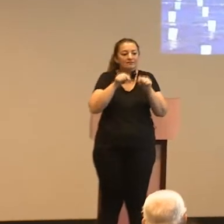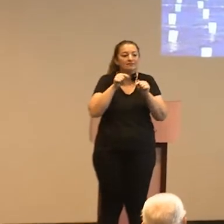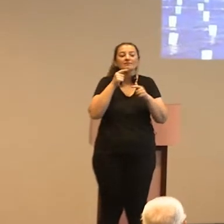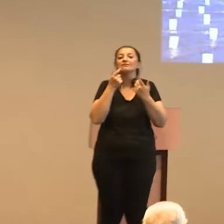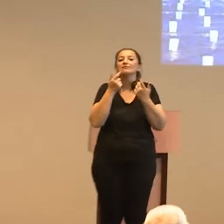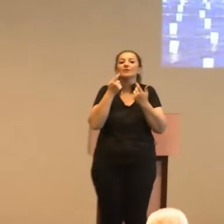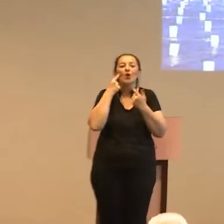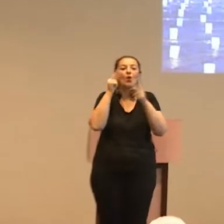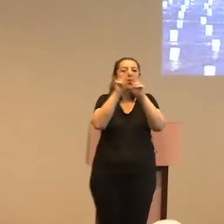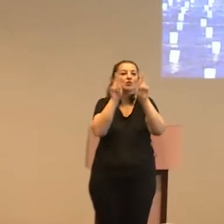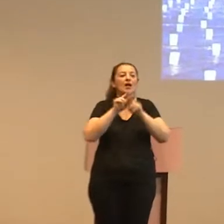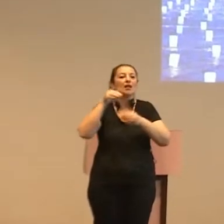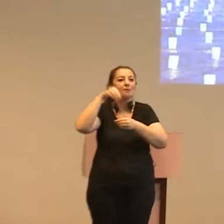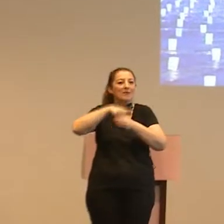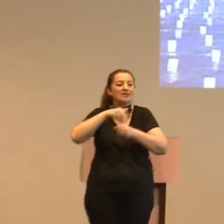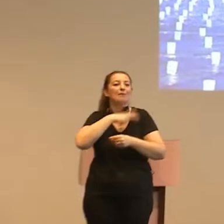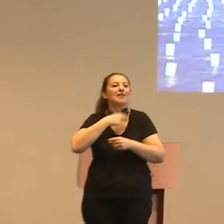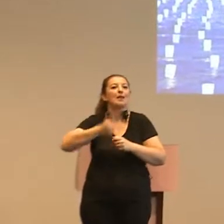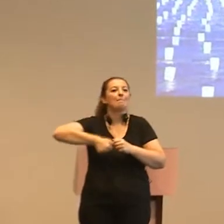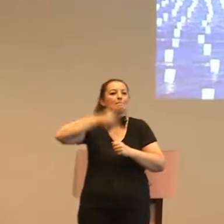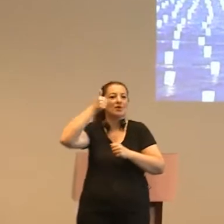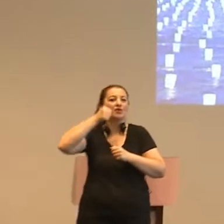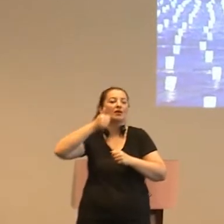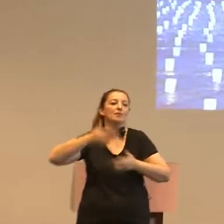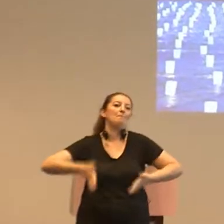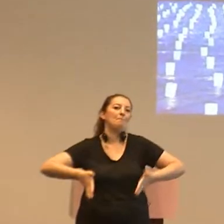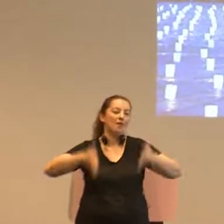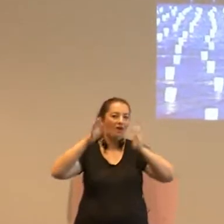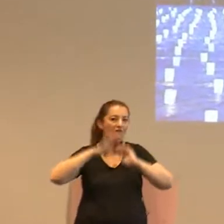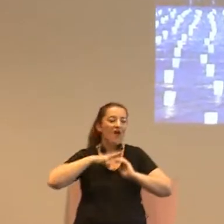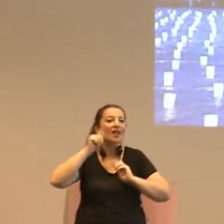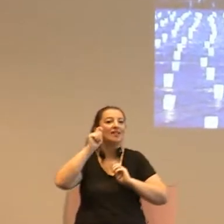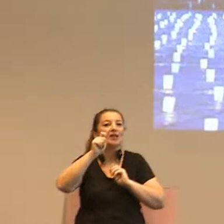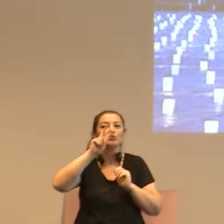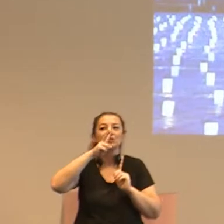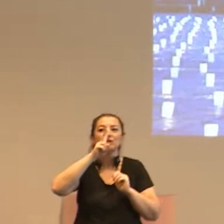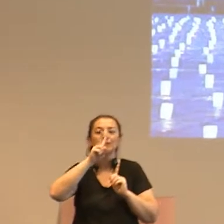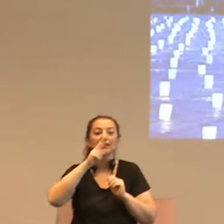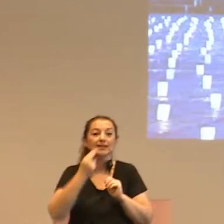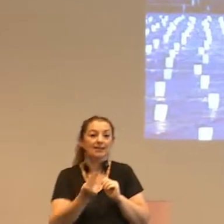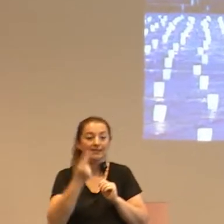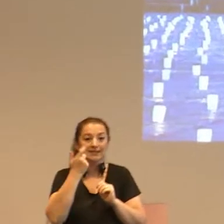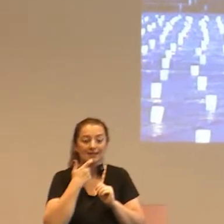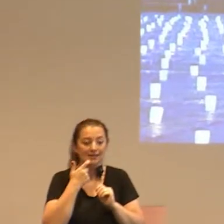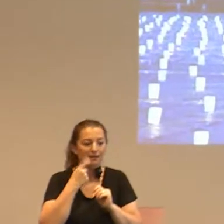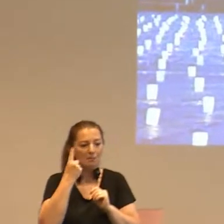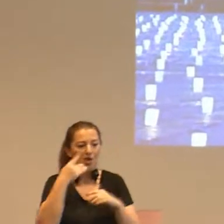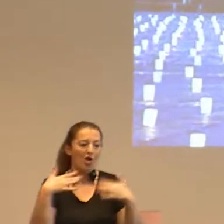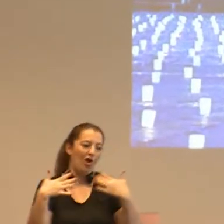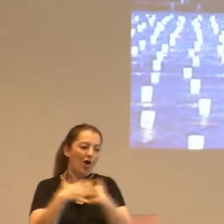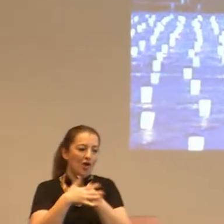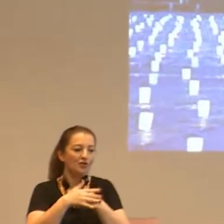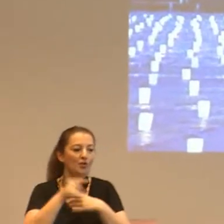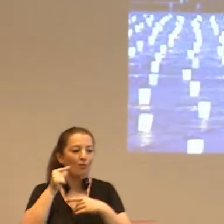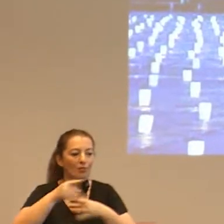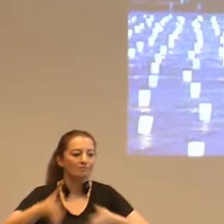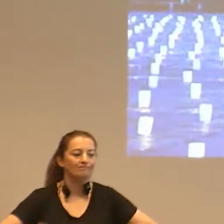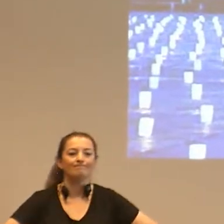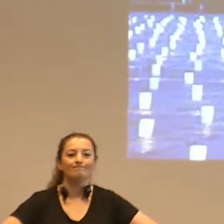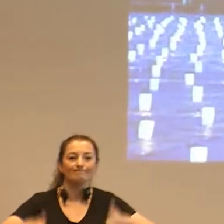is there is the justice building the city council building in the square